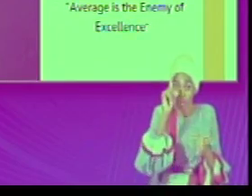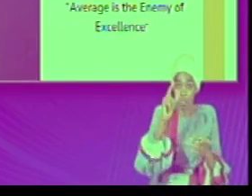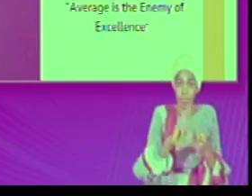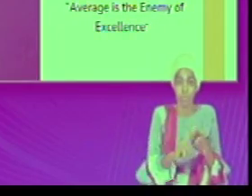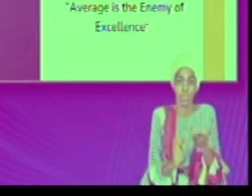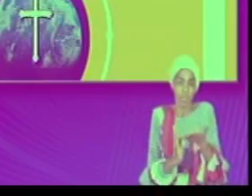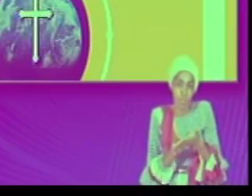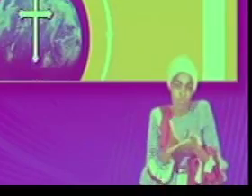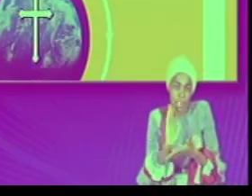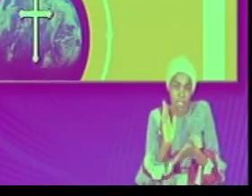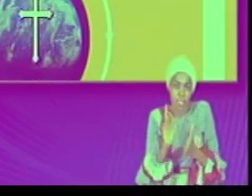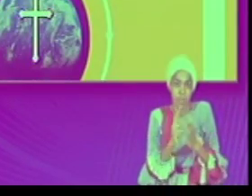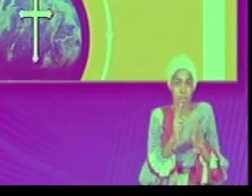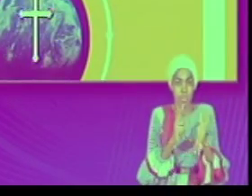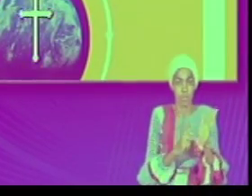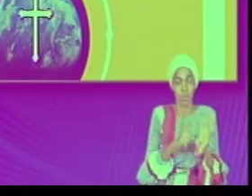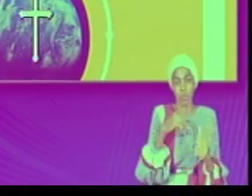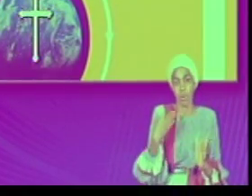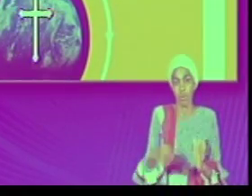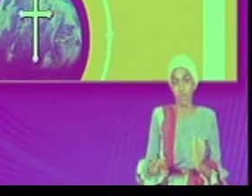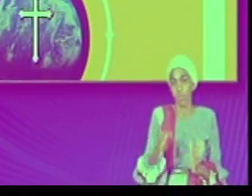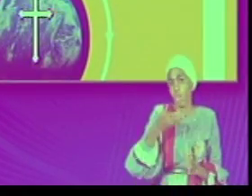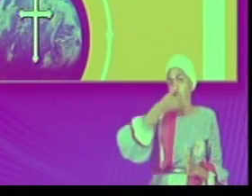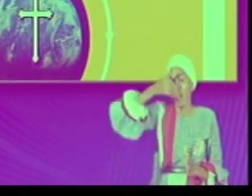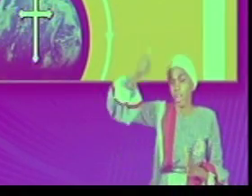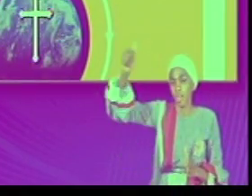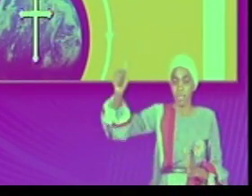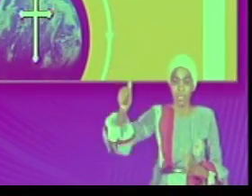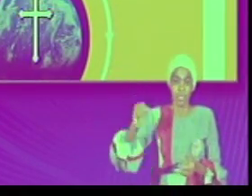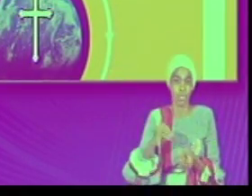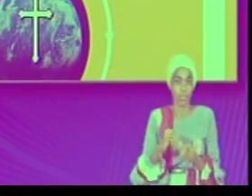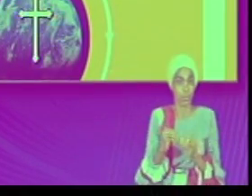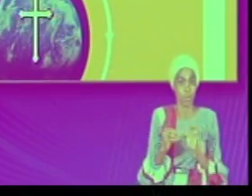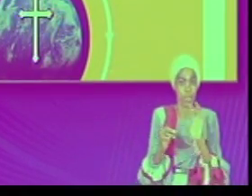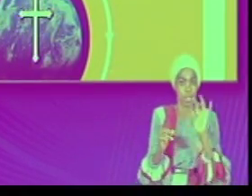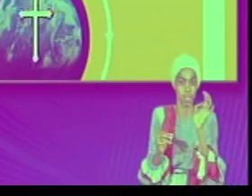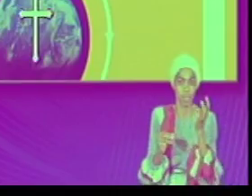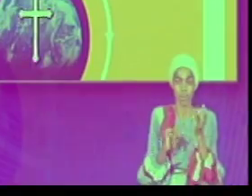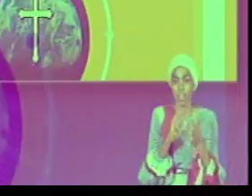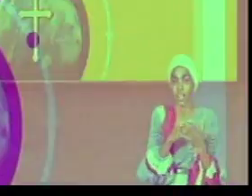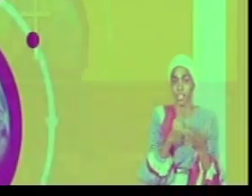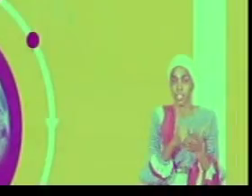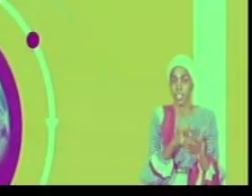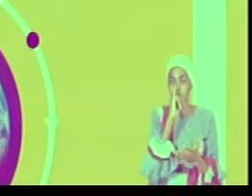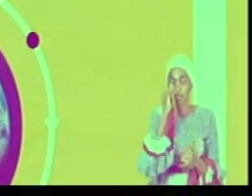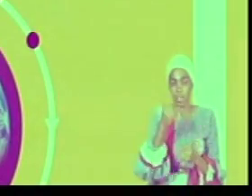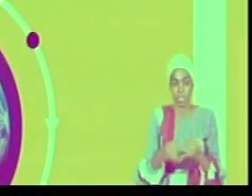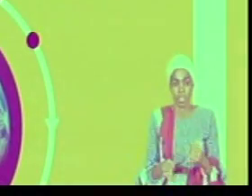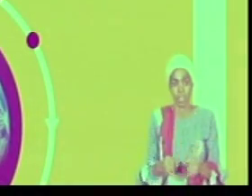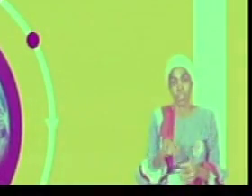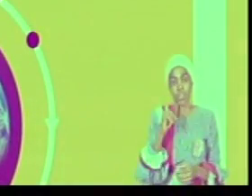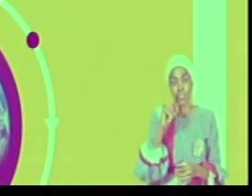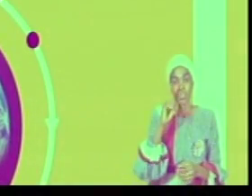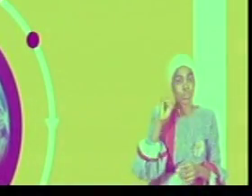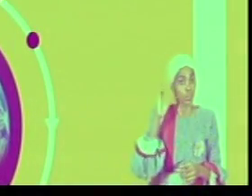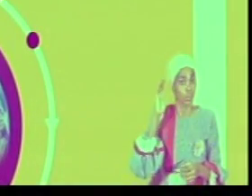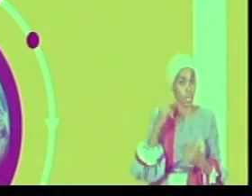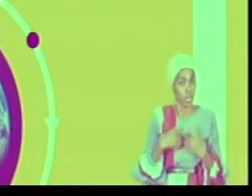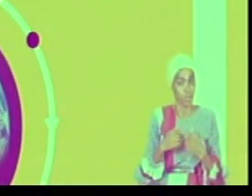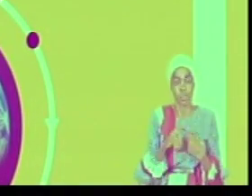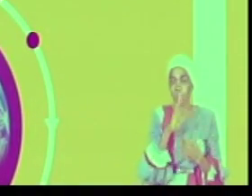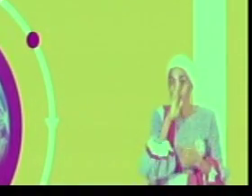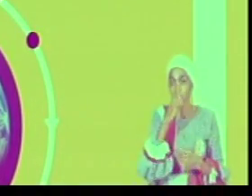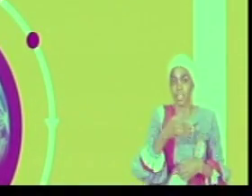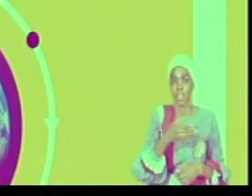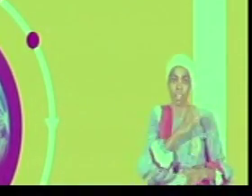excellence. Number seven, and this is the last, you have to be Christ-centered. Yes, we want to build a